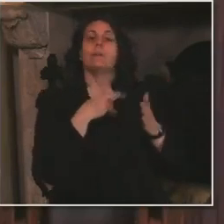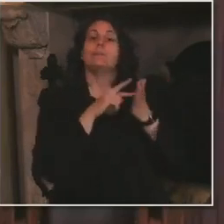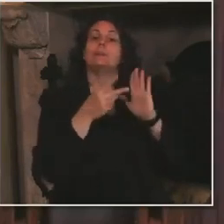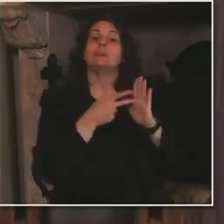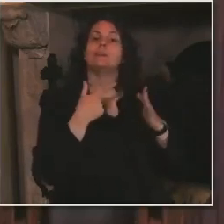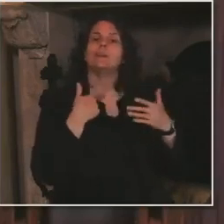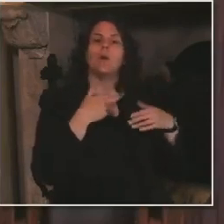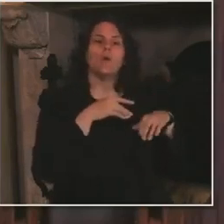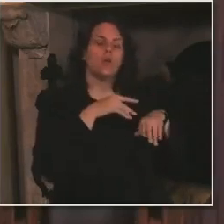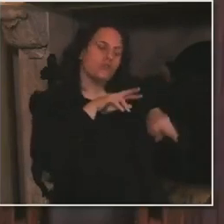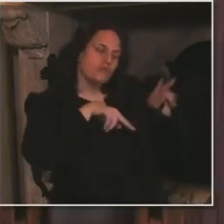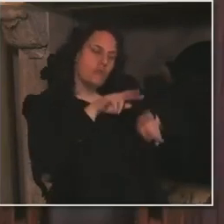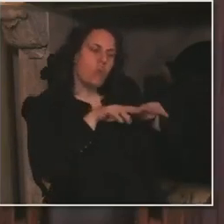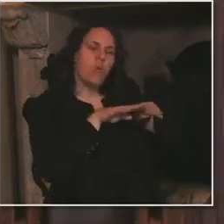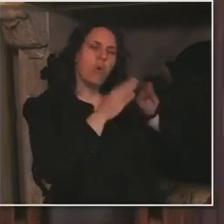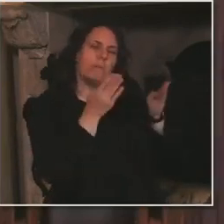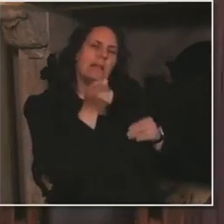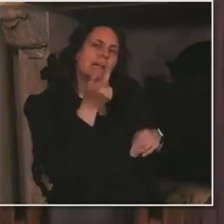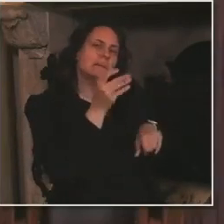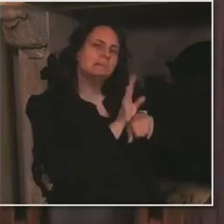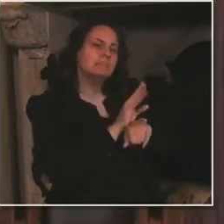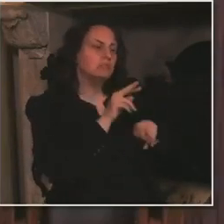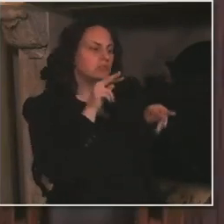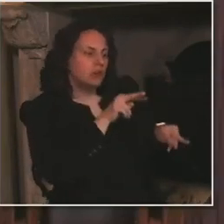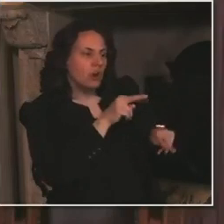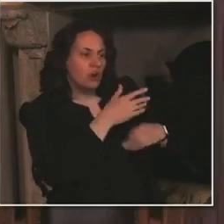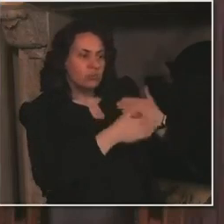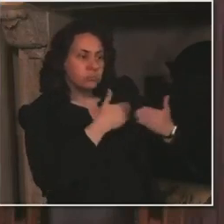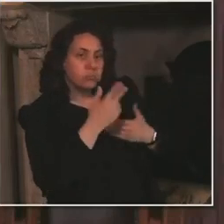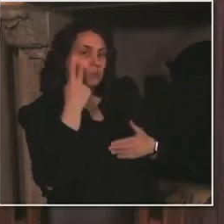to another dial down or to a new phase after